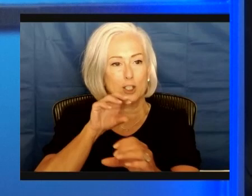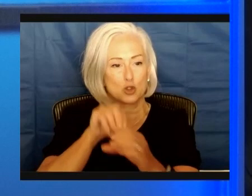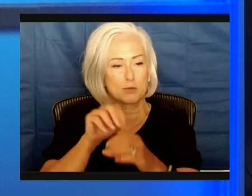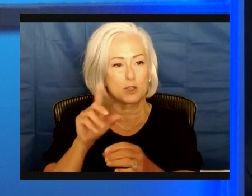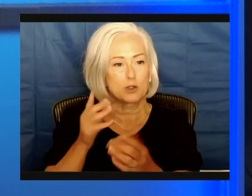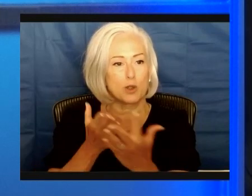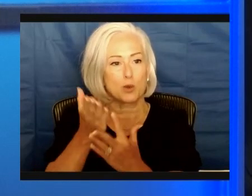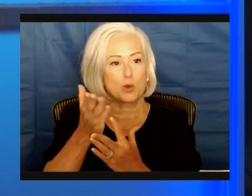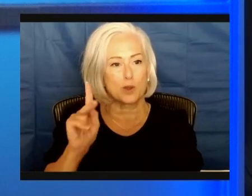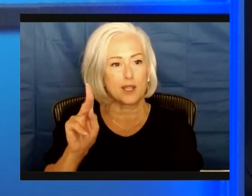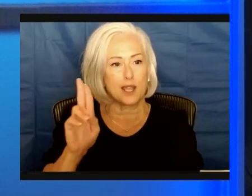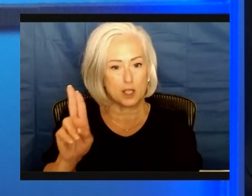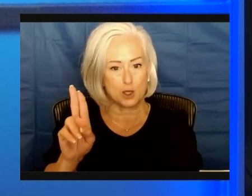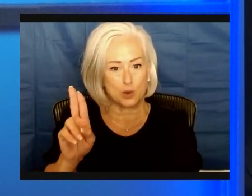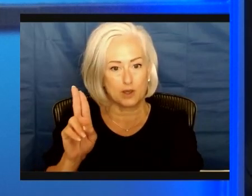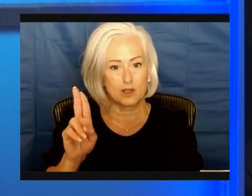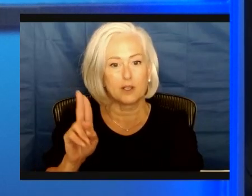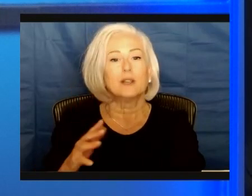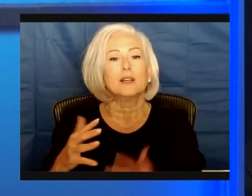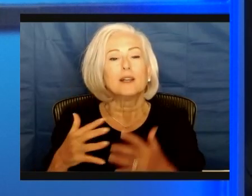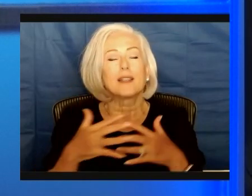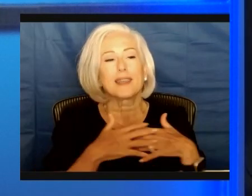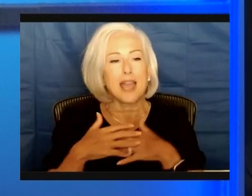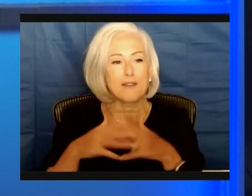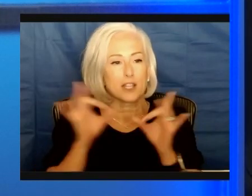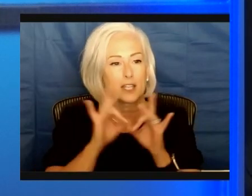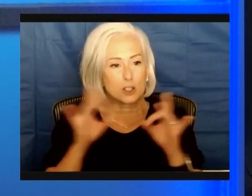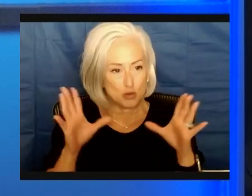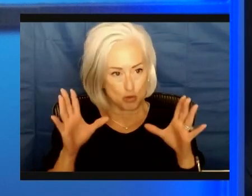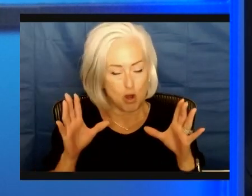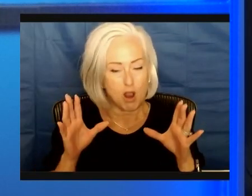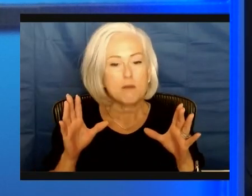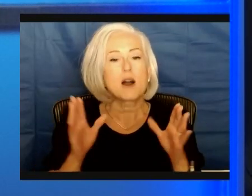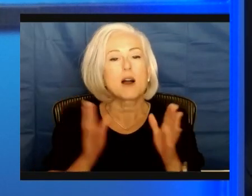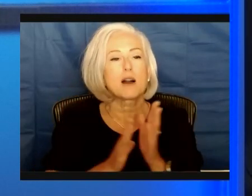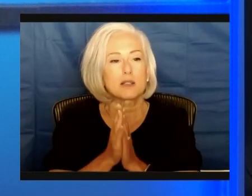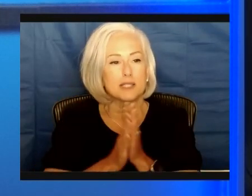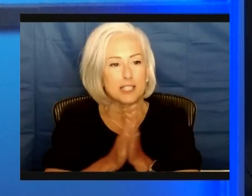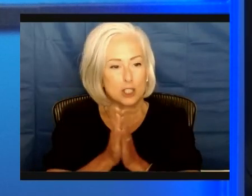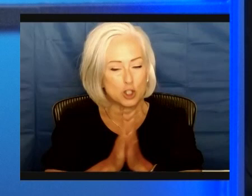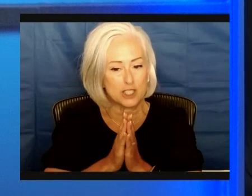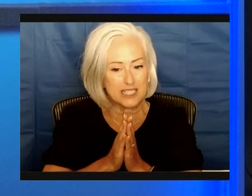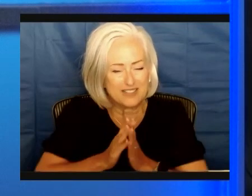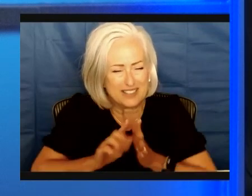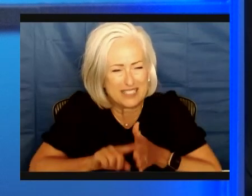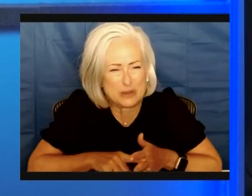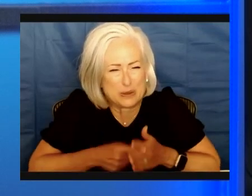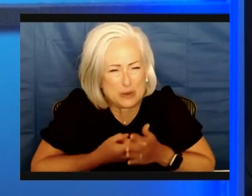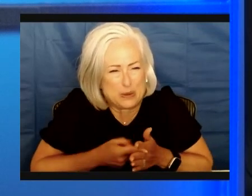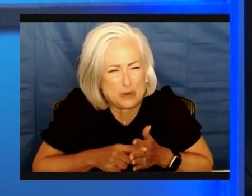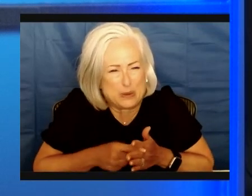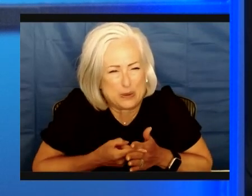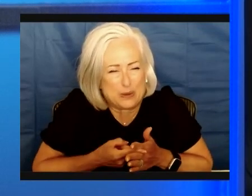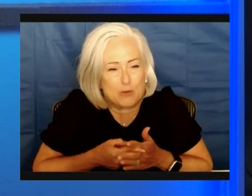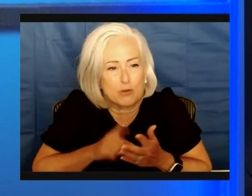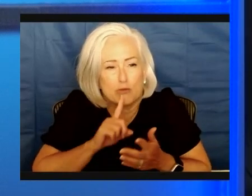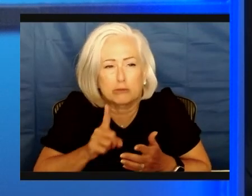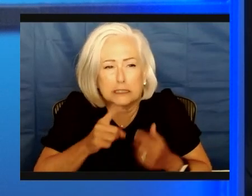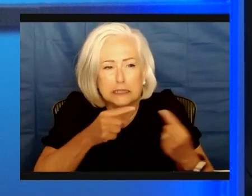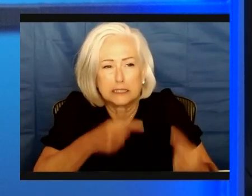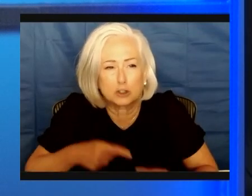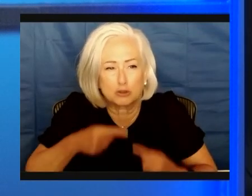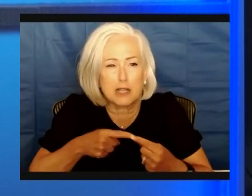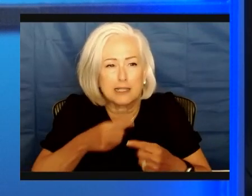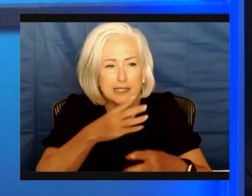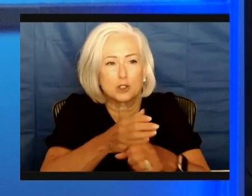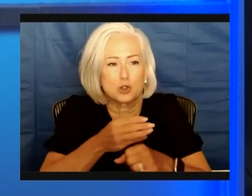is in its infancy right now, and we are in a battle to raise money to keep this project going. So anything you can give would